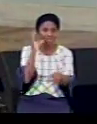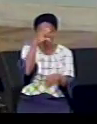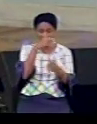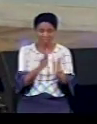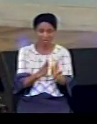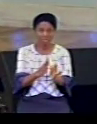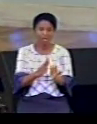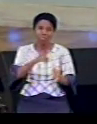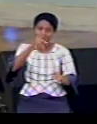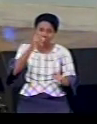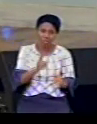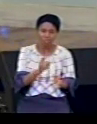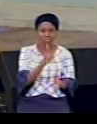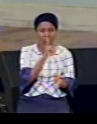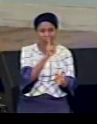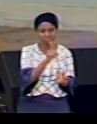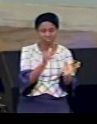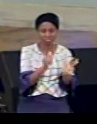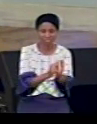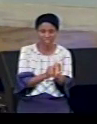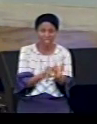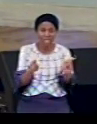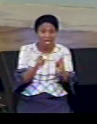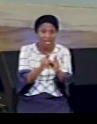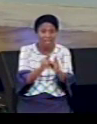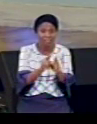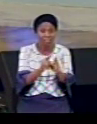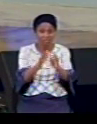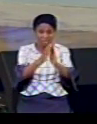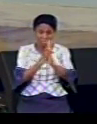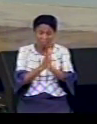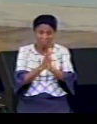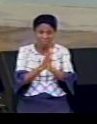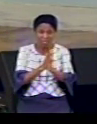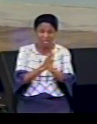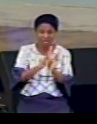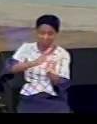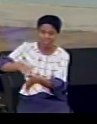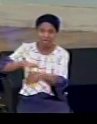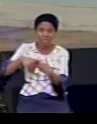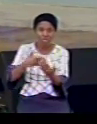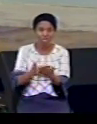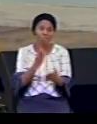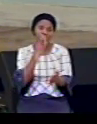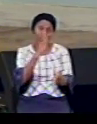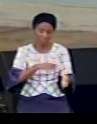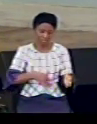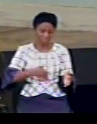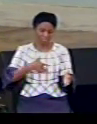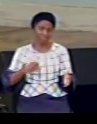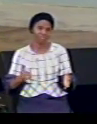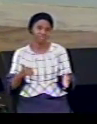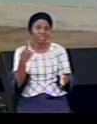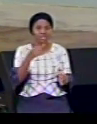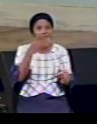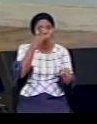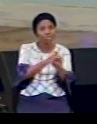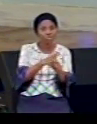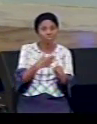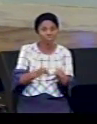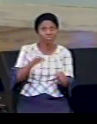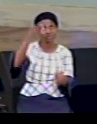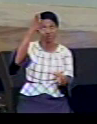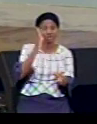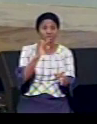as he prays, ignore all the symptoms. The promise of God is